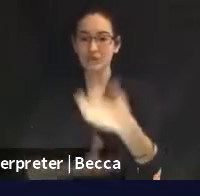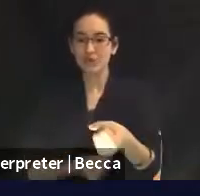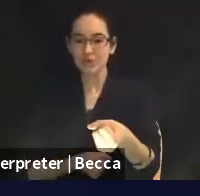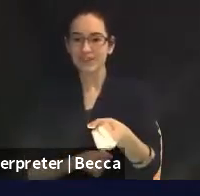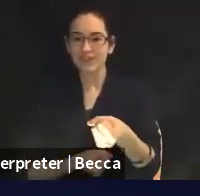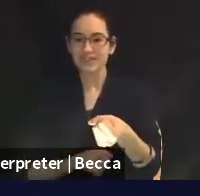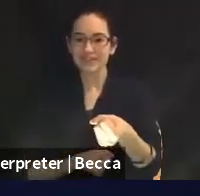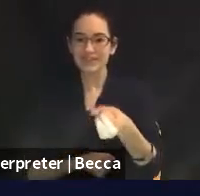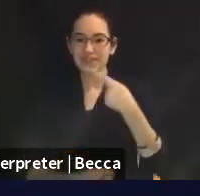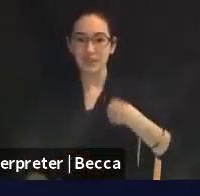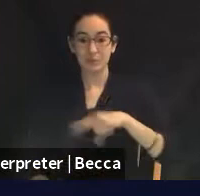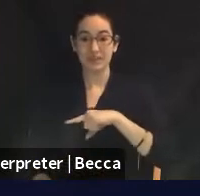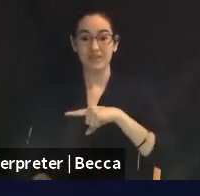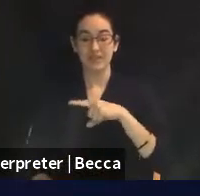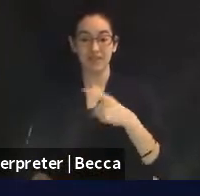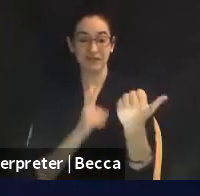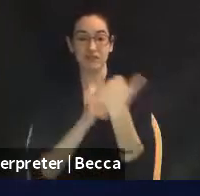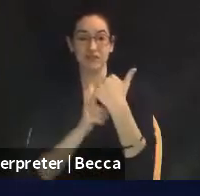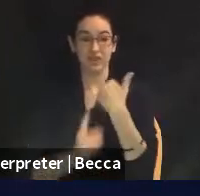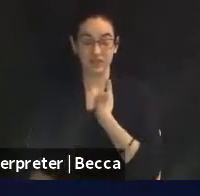we are fooling ourselves.